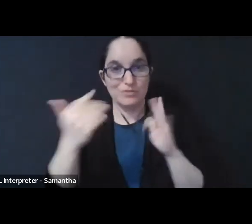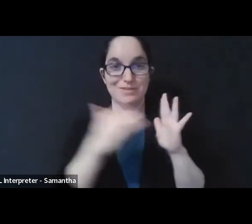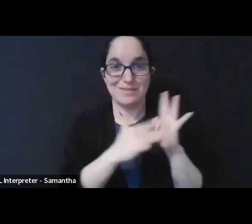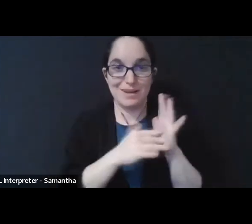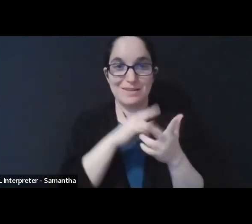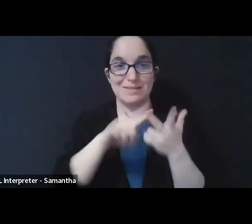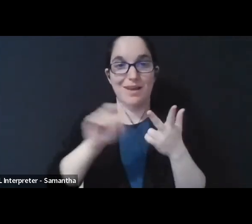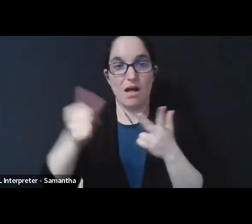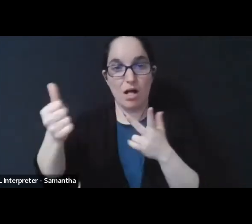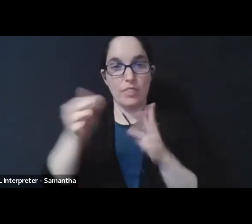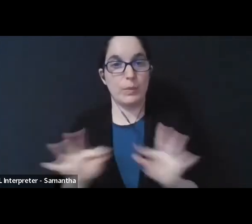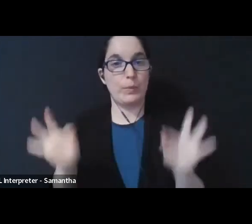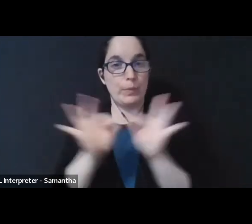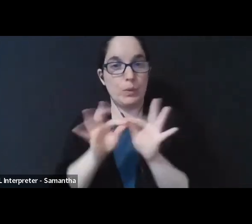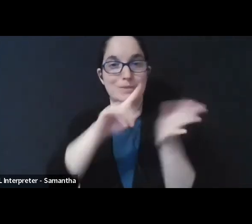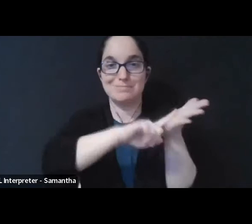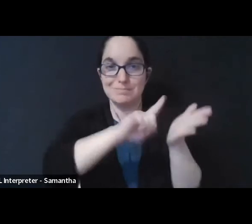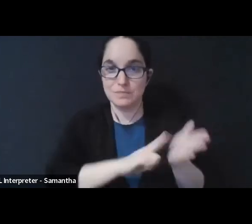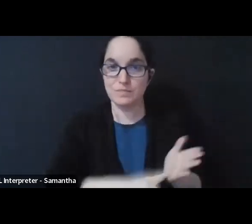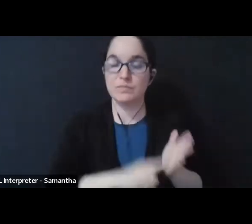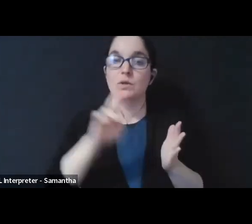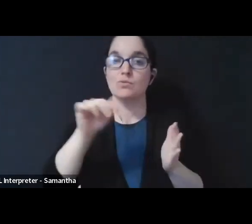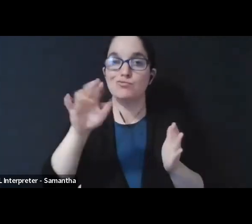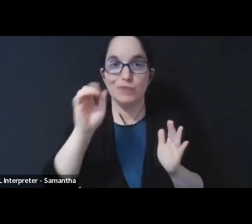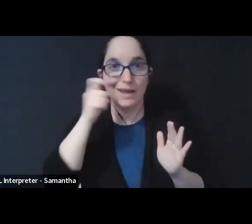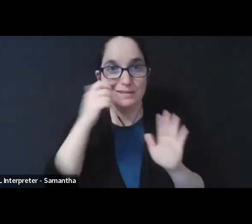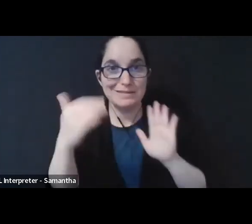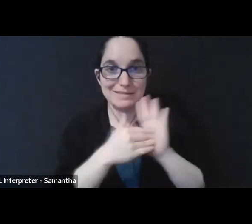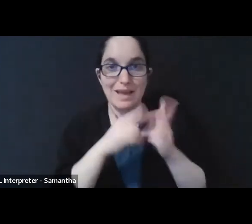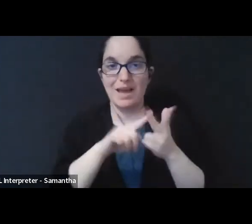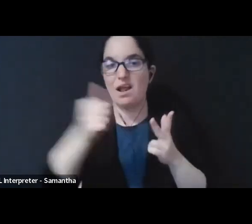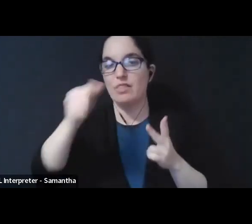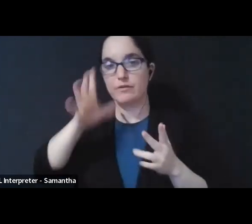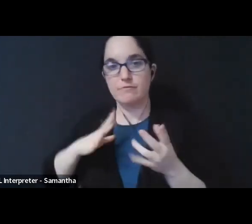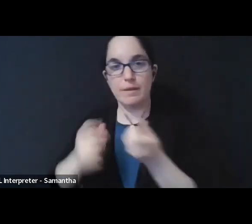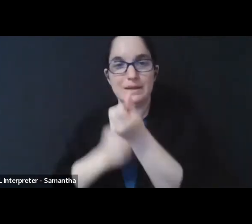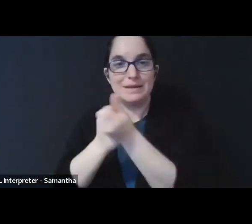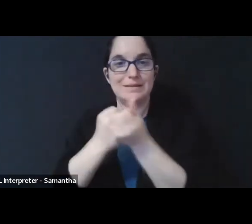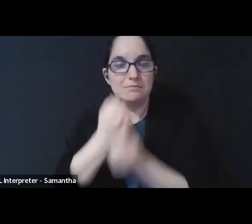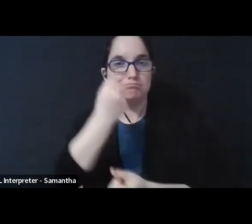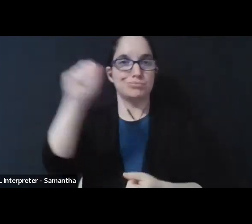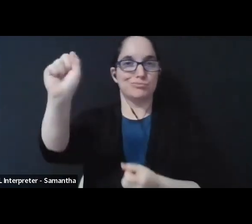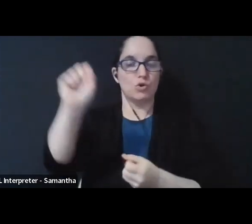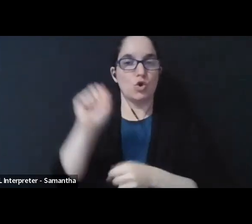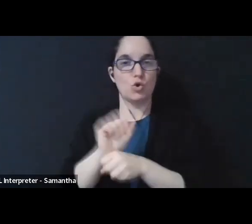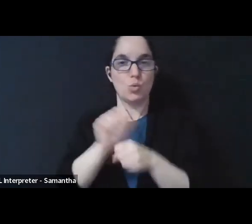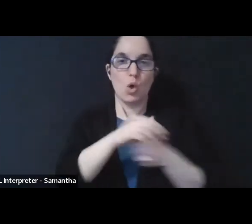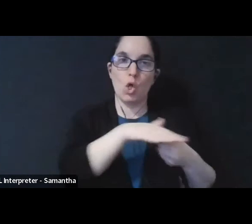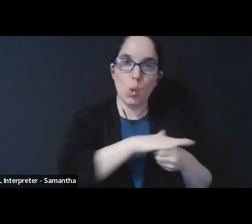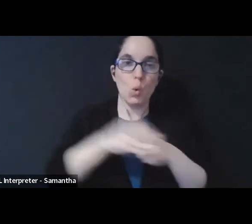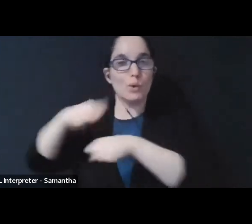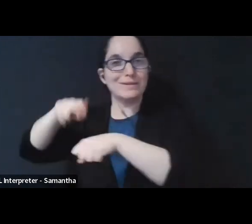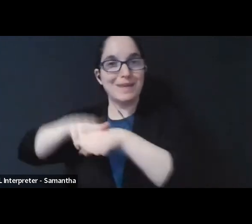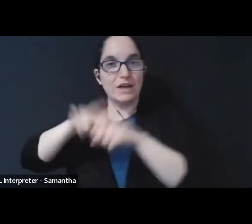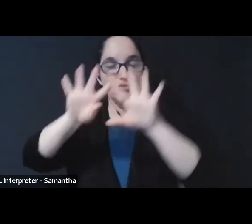the ethics of community-based research, and anti-violence feminist activism. She also works with local and national advocates and artists